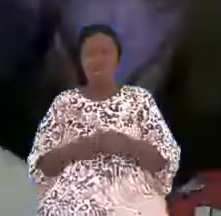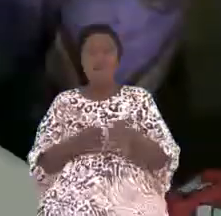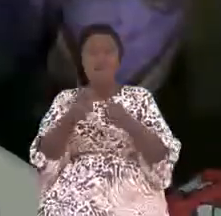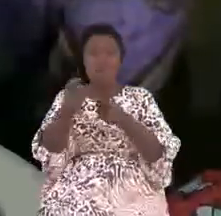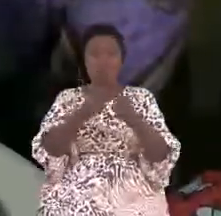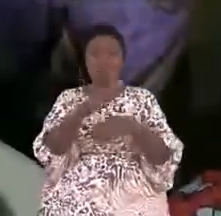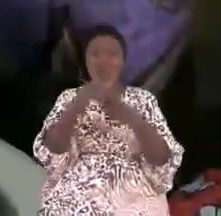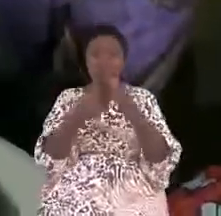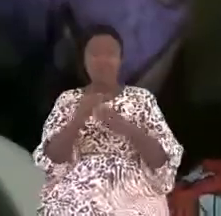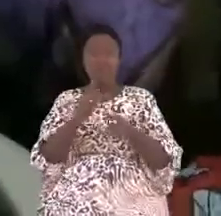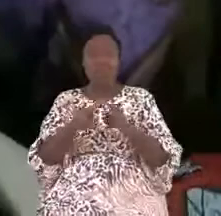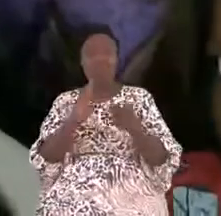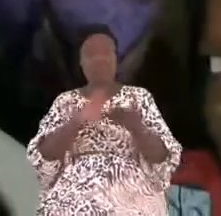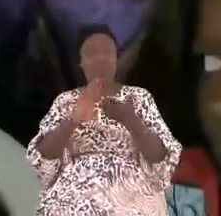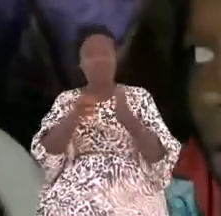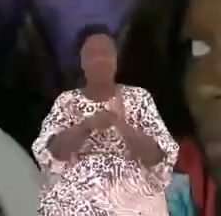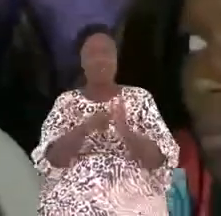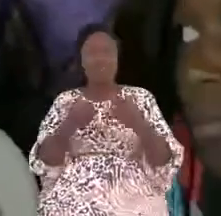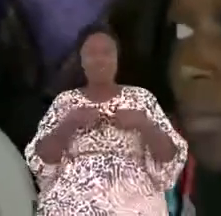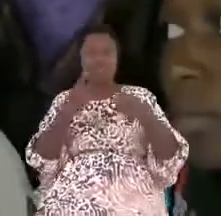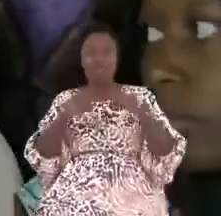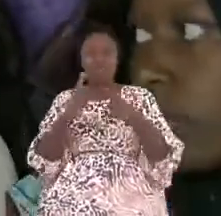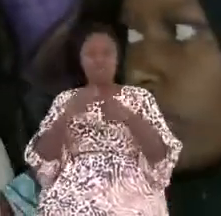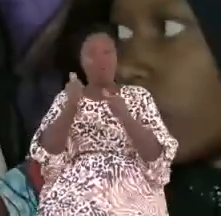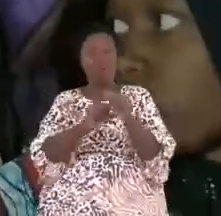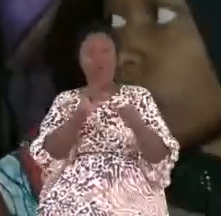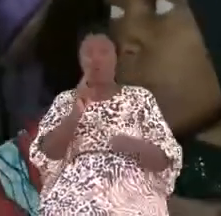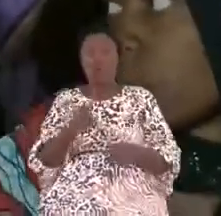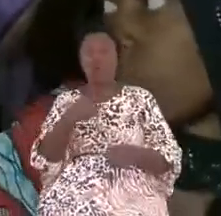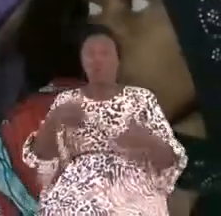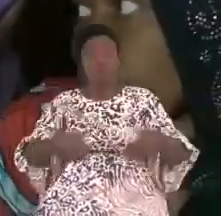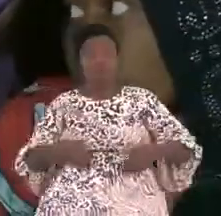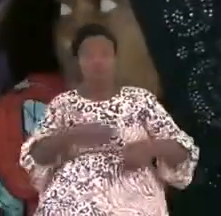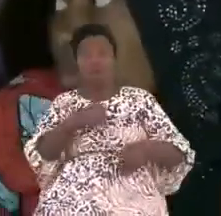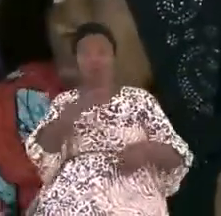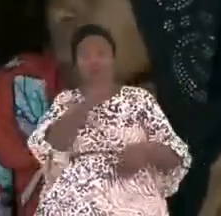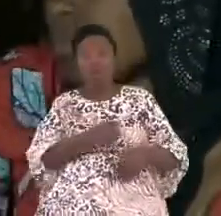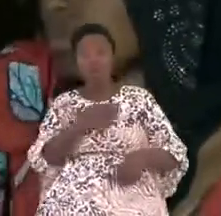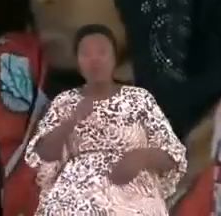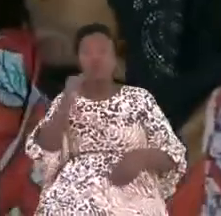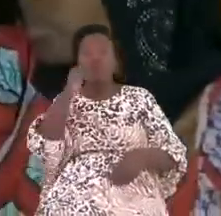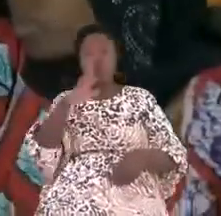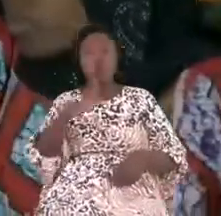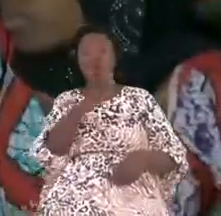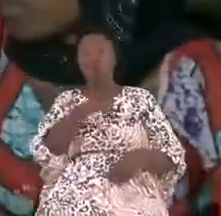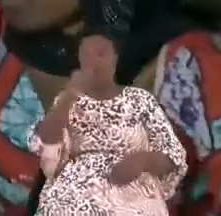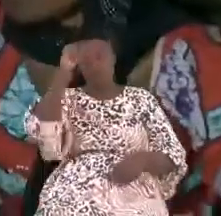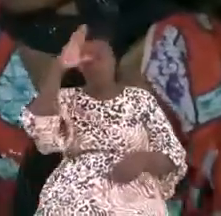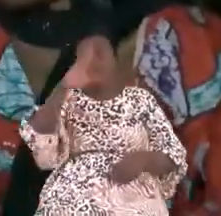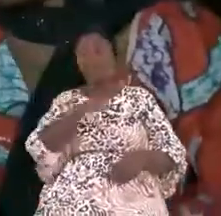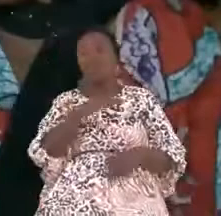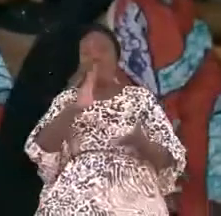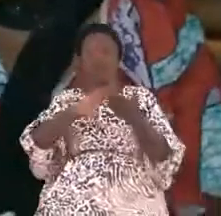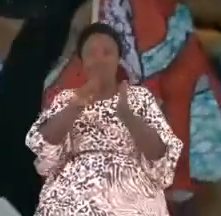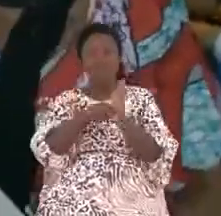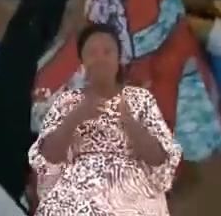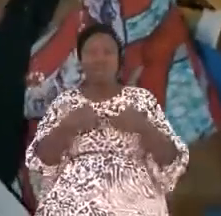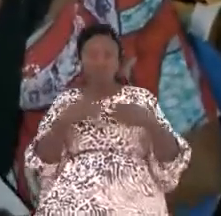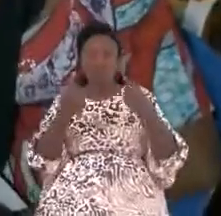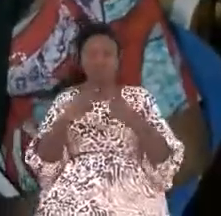everyone the young and the old the men and the women forgiveness has come for